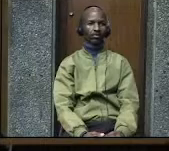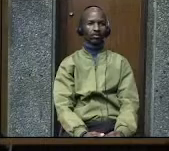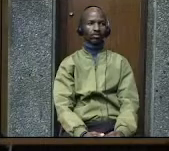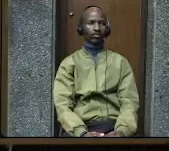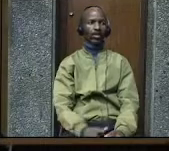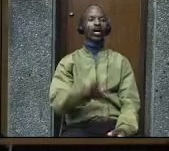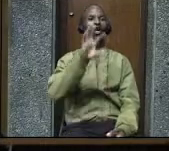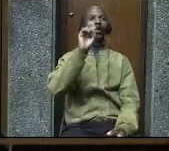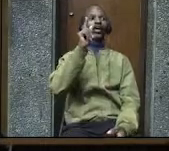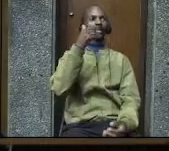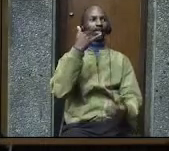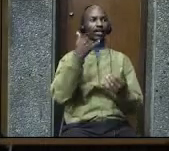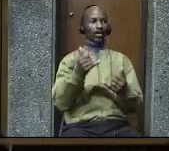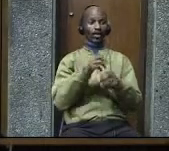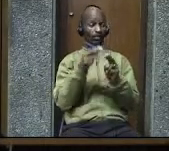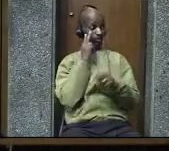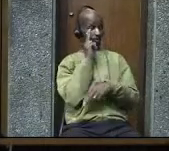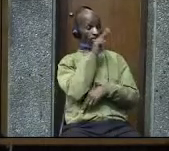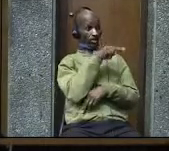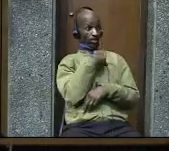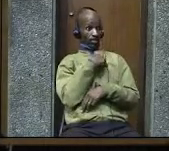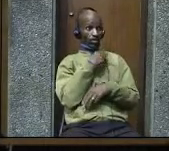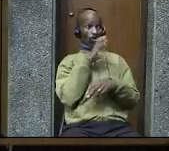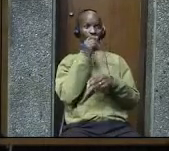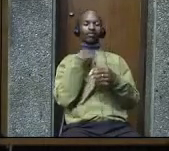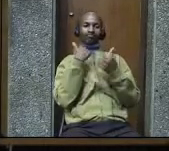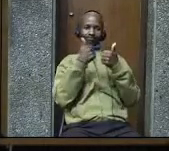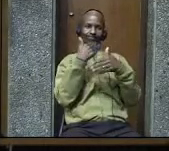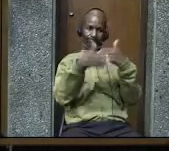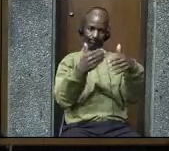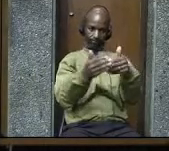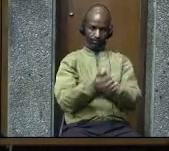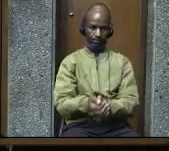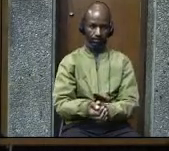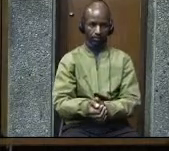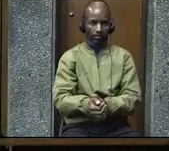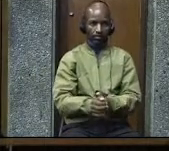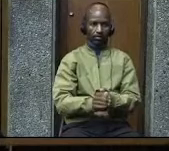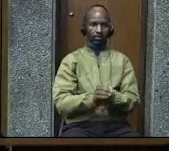Okay. Though as I am and born, I am going to go 10, okay?